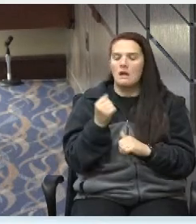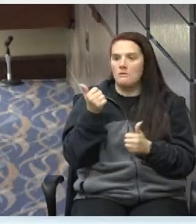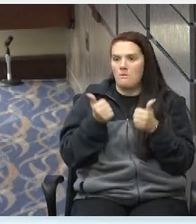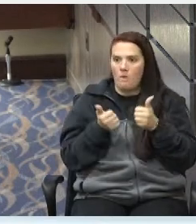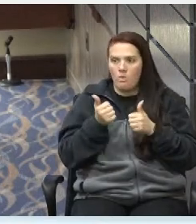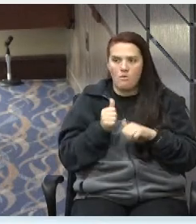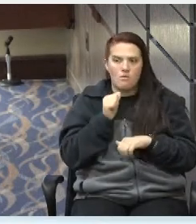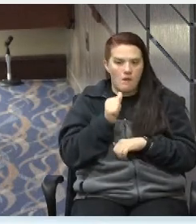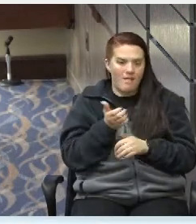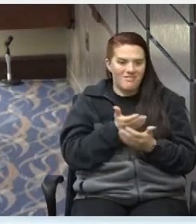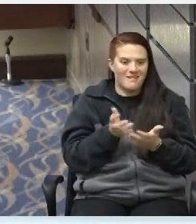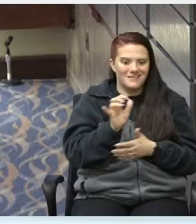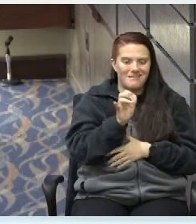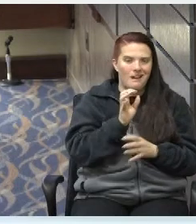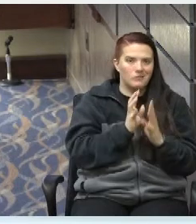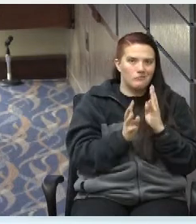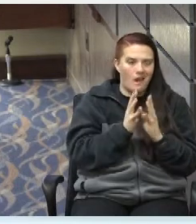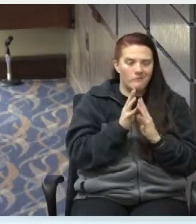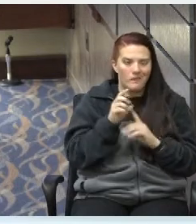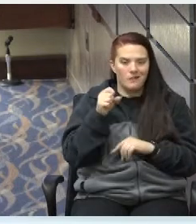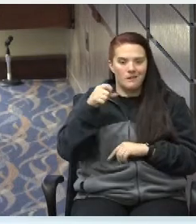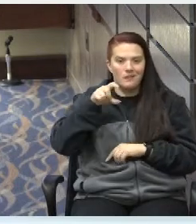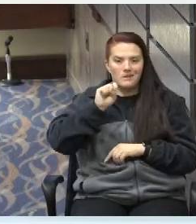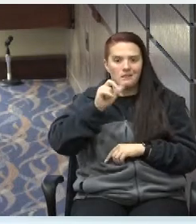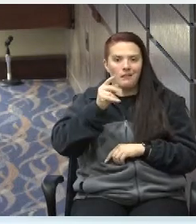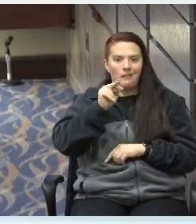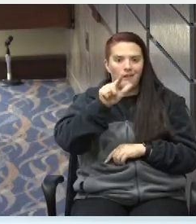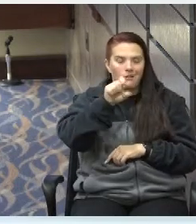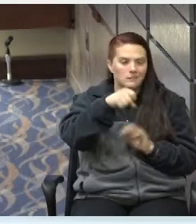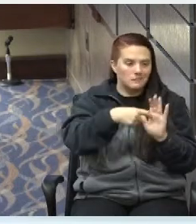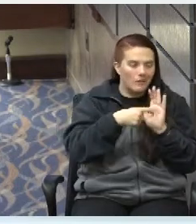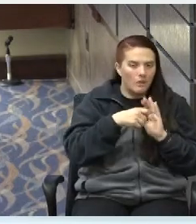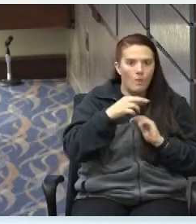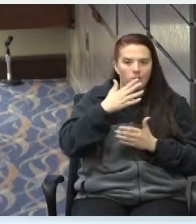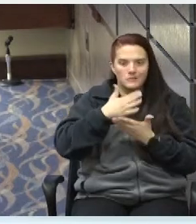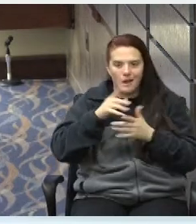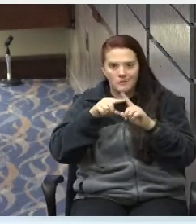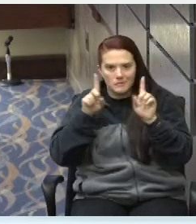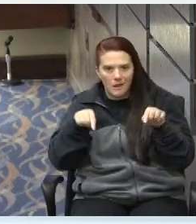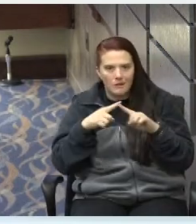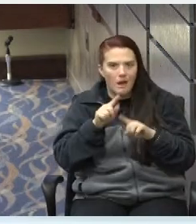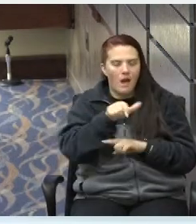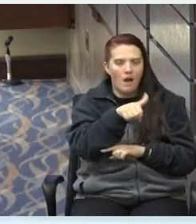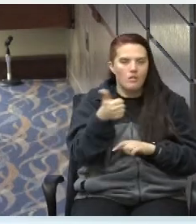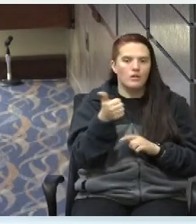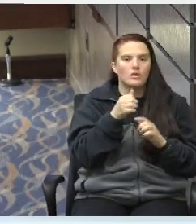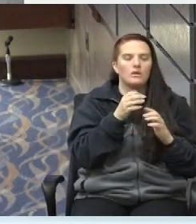not things like traffic signals are warranted, or stop signs and other traffic measures.